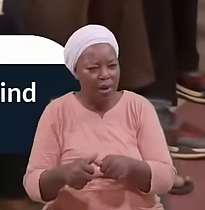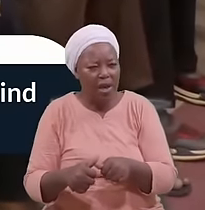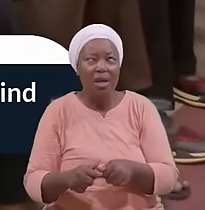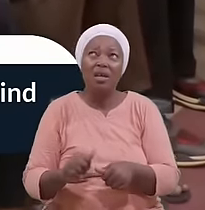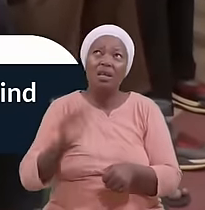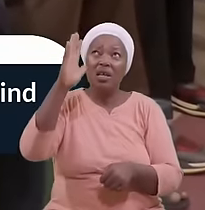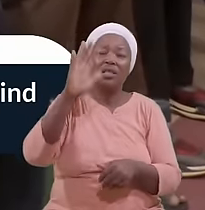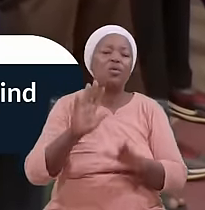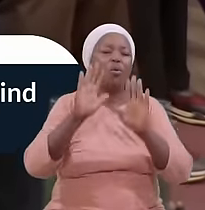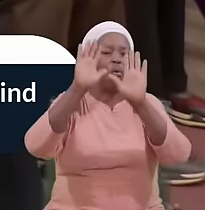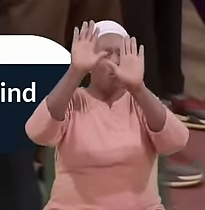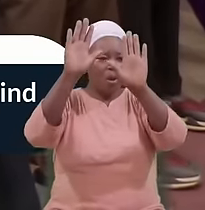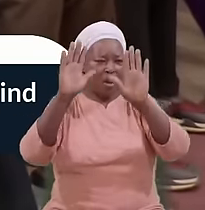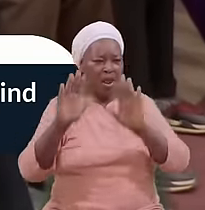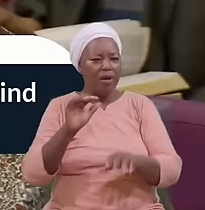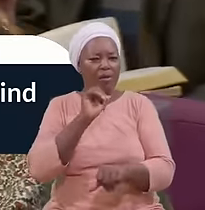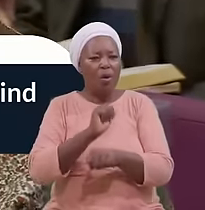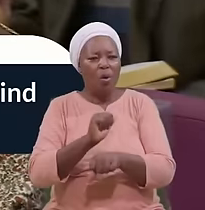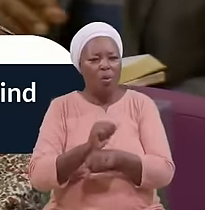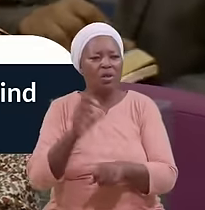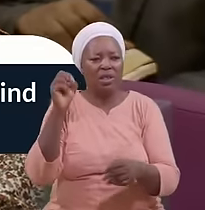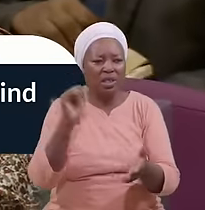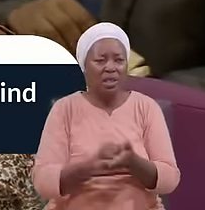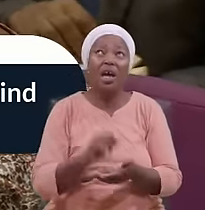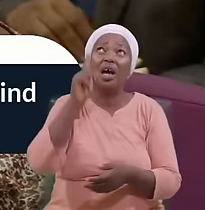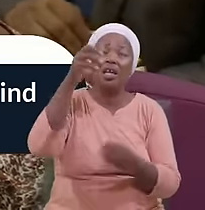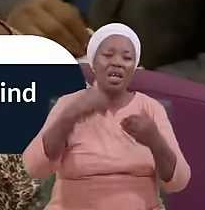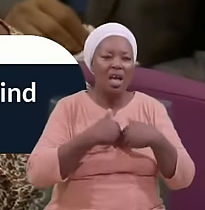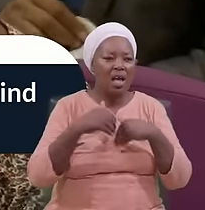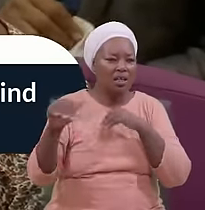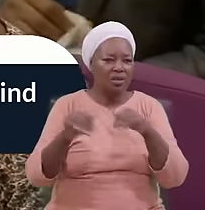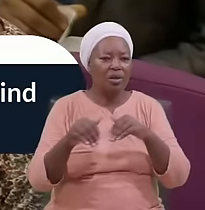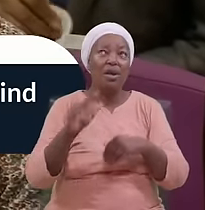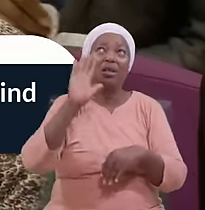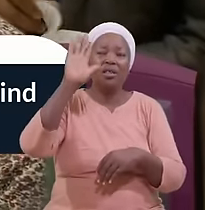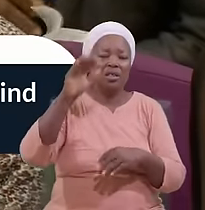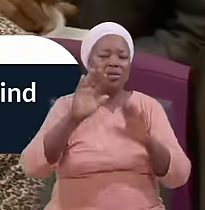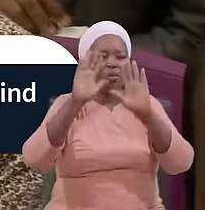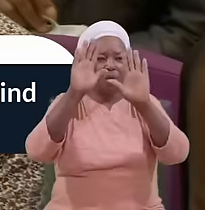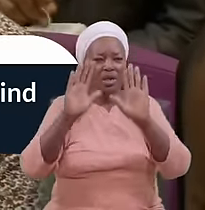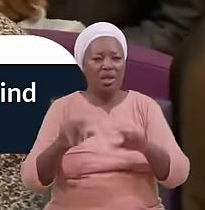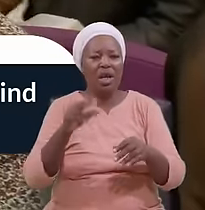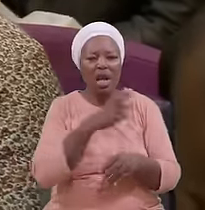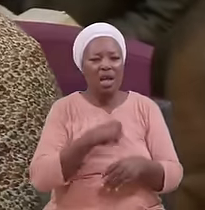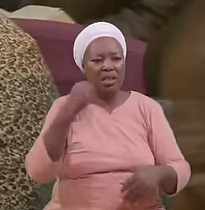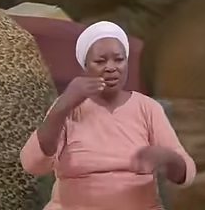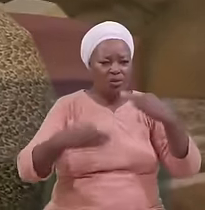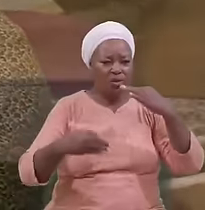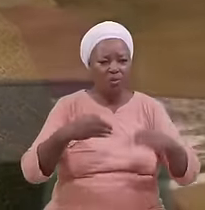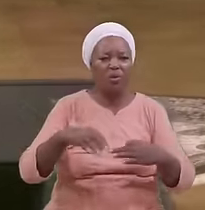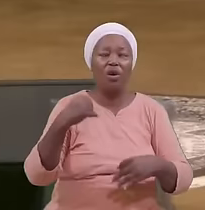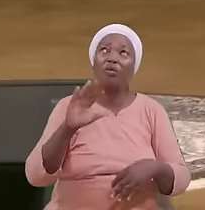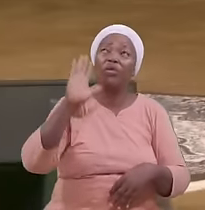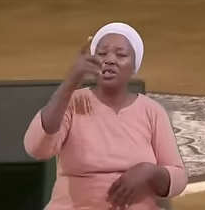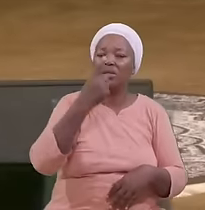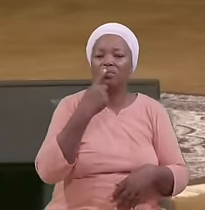marvelous works that he has done, his wonders, and the judgment of his mouth.